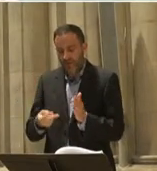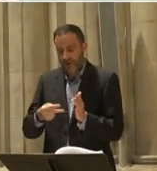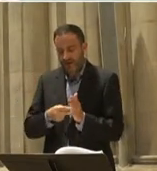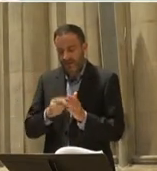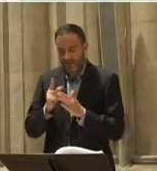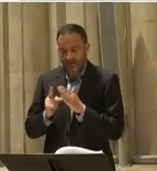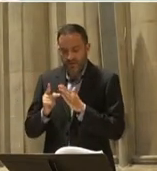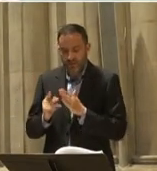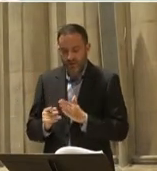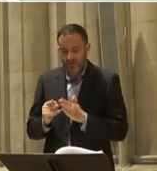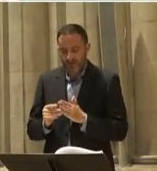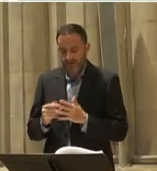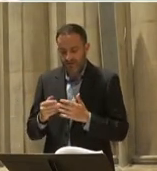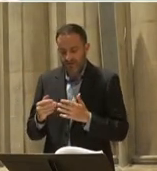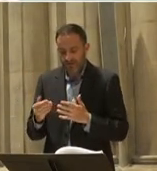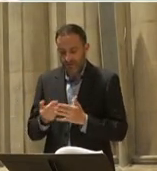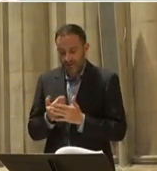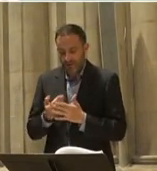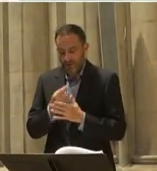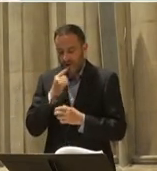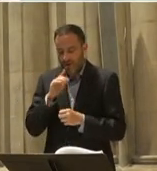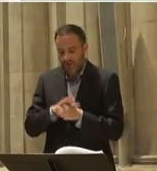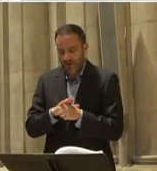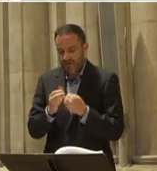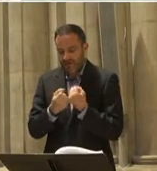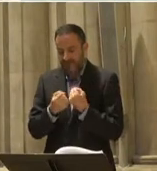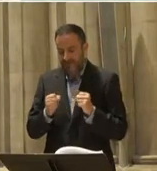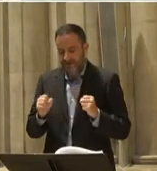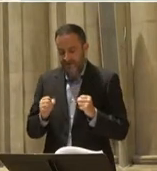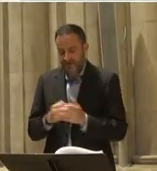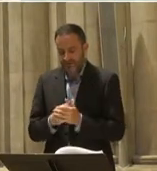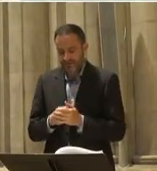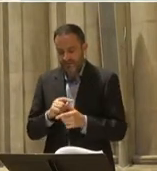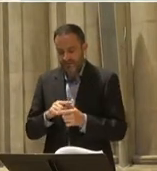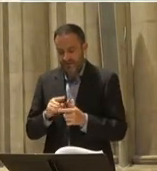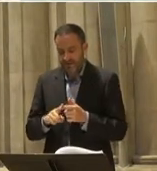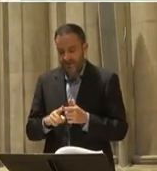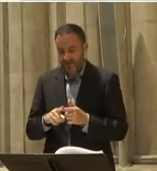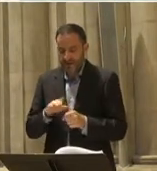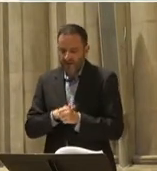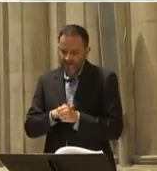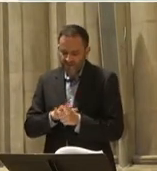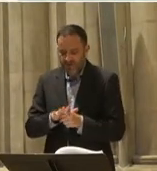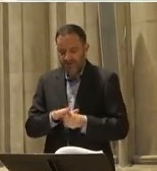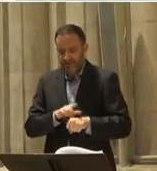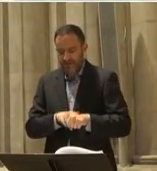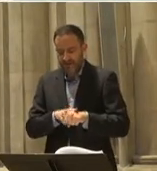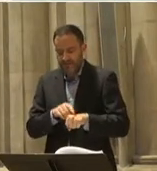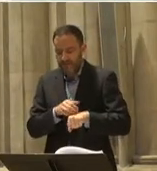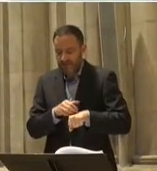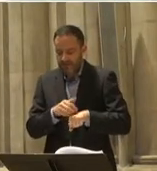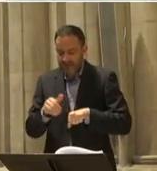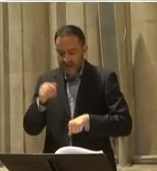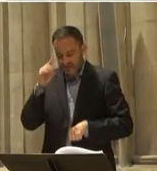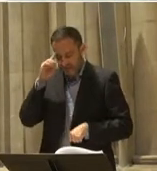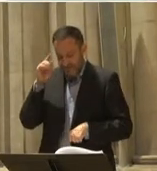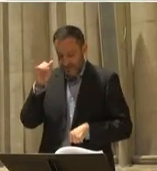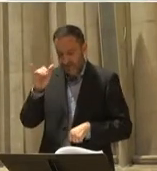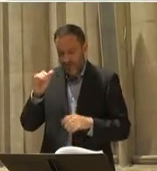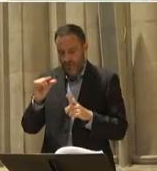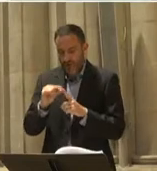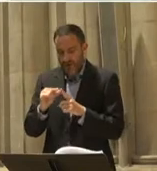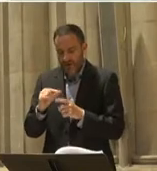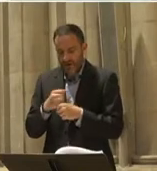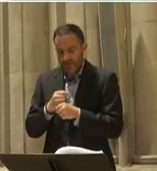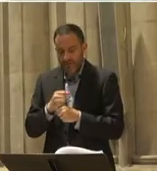and raised up prophets to renew your promise of salvation. Then, in the fullness of time, you sent your